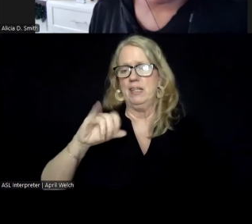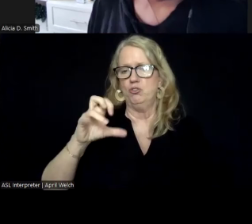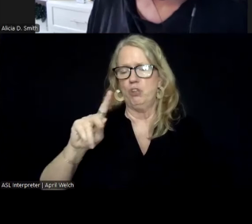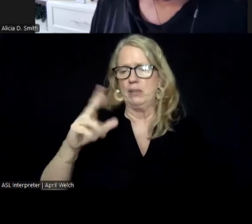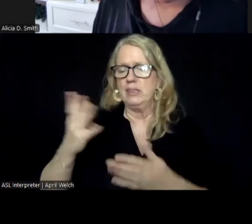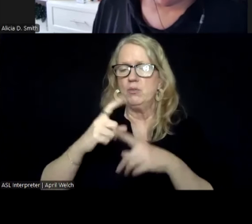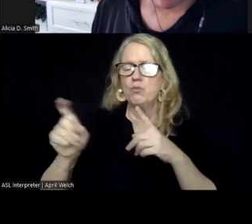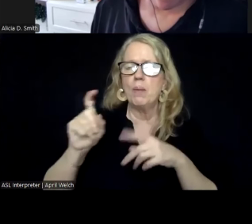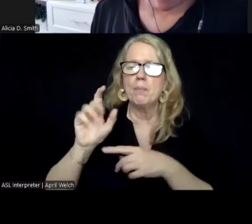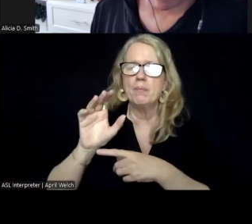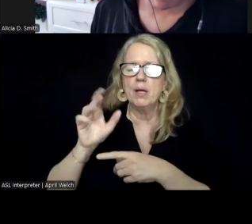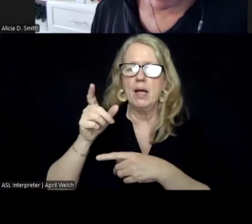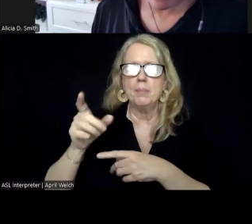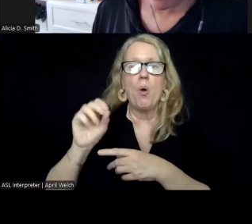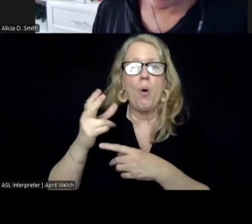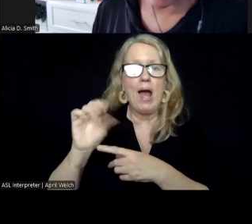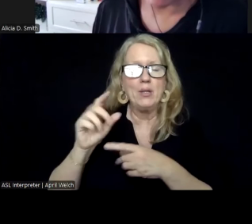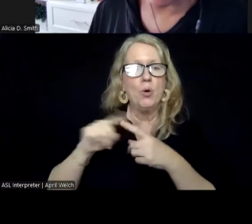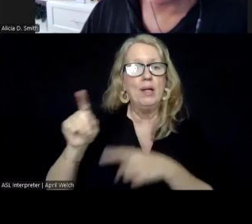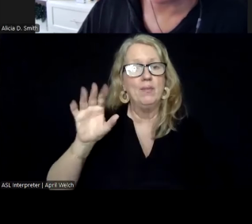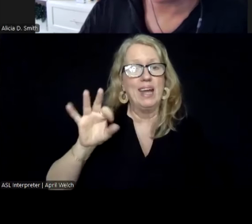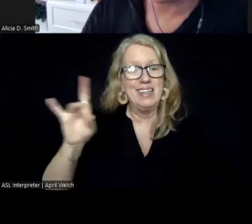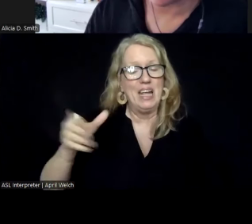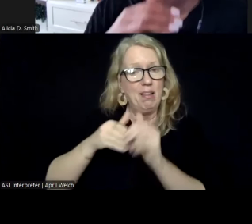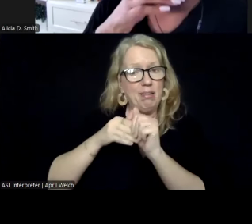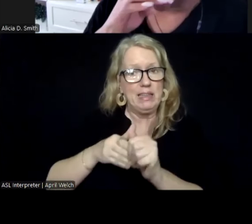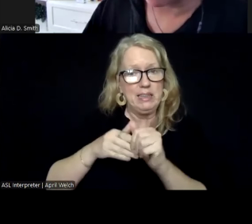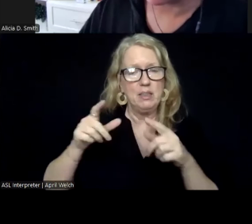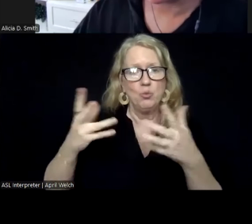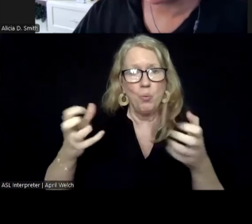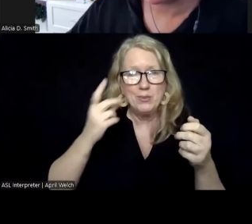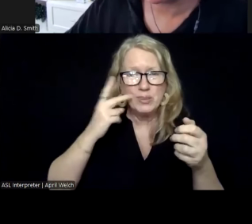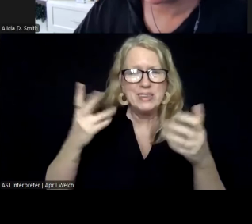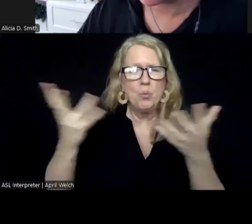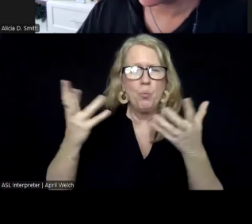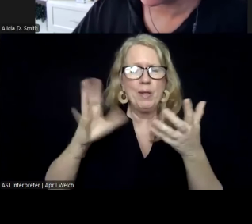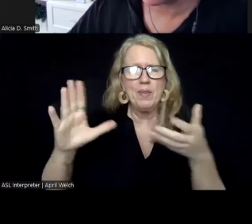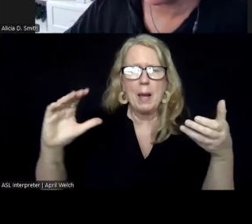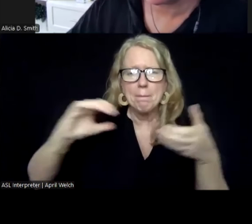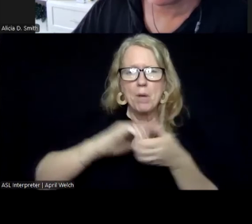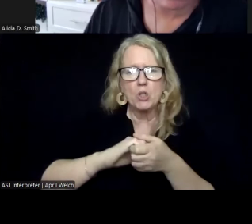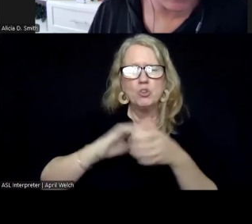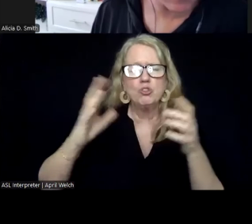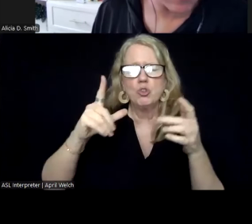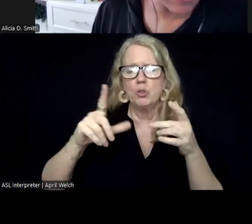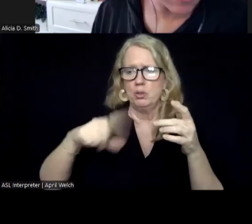the 988 lead. And so wanted to see, like, what was that partnership working with the